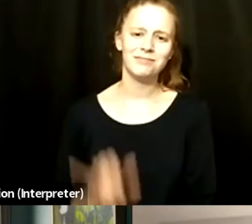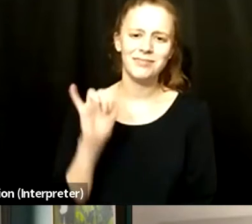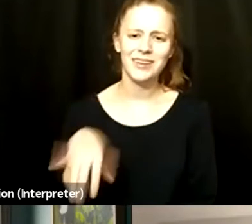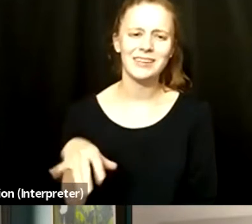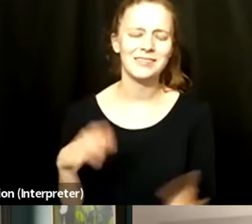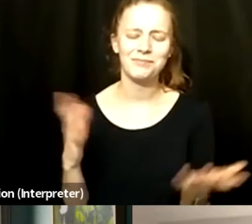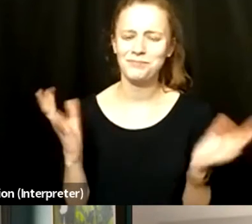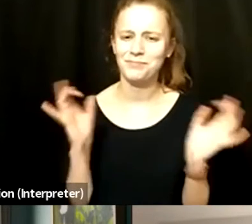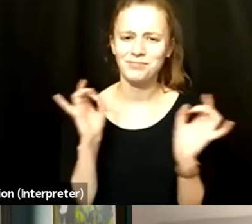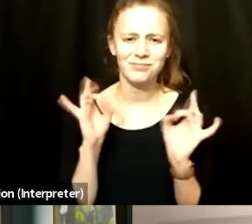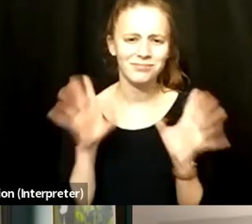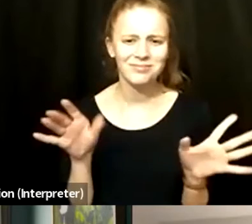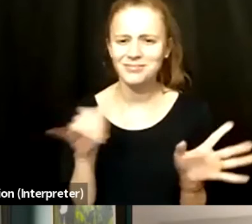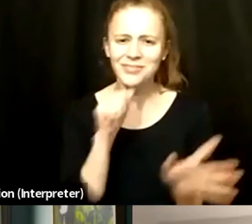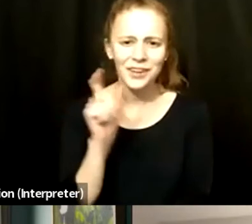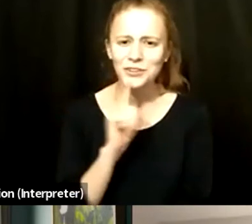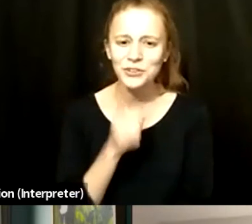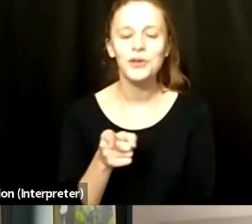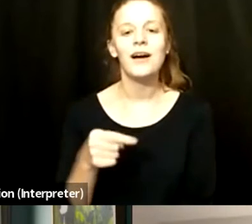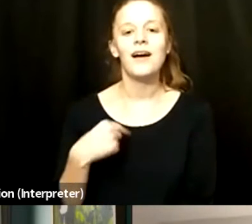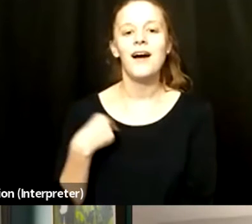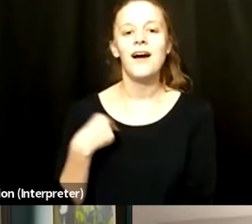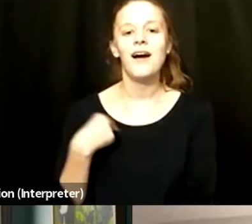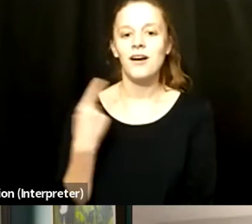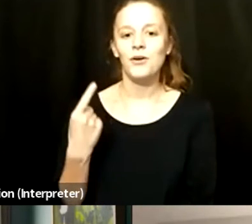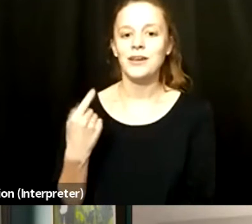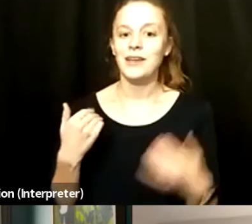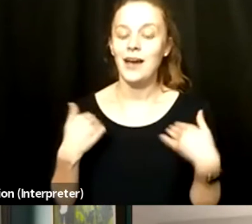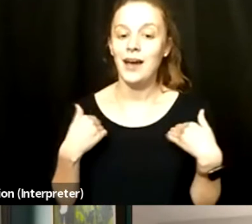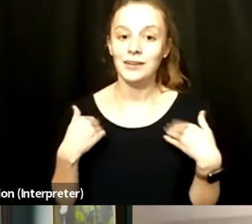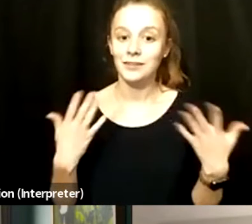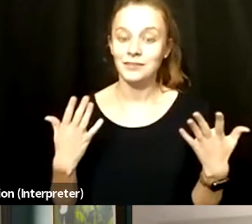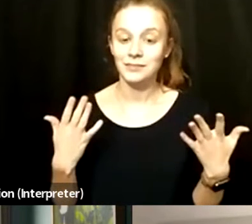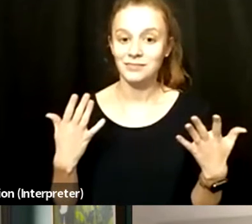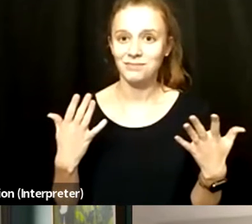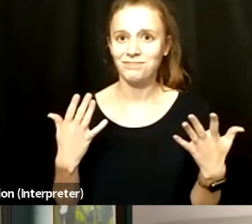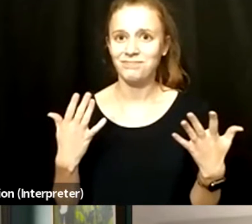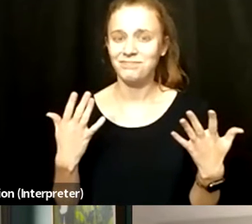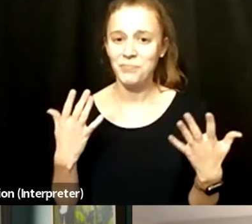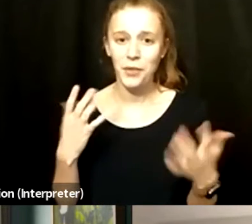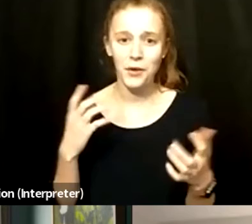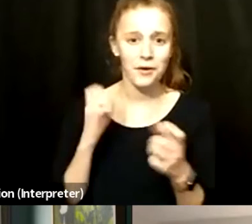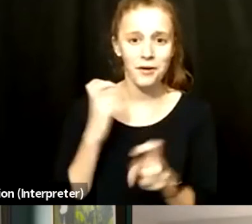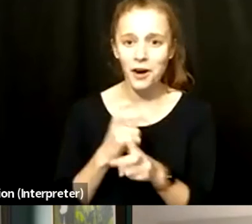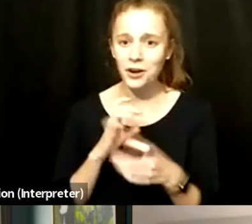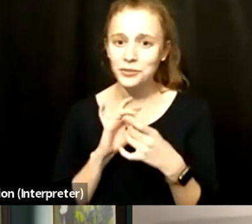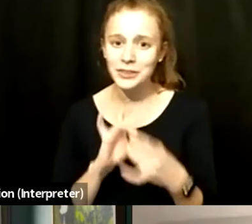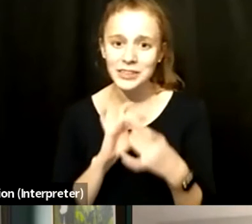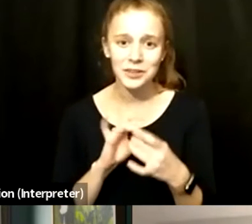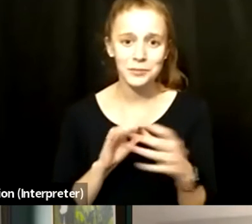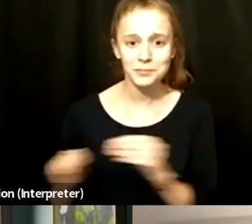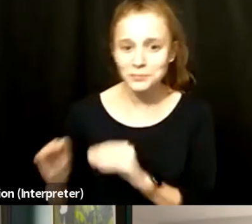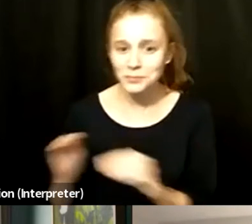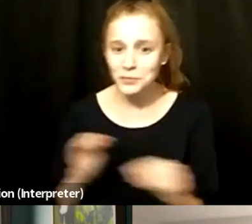and so I always had like a really complicated relationship with movement, because not only was that like the end goal, but I've been in physical therapy